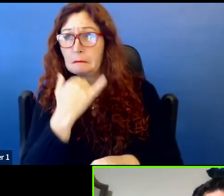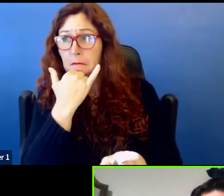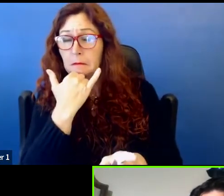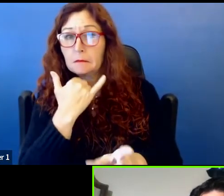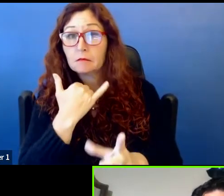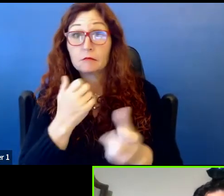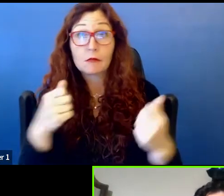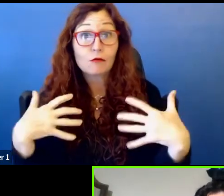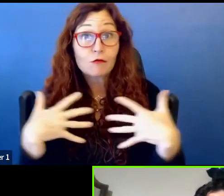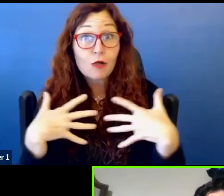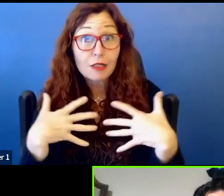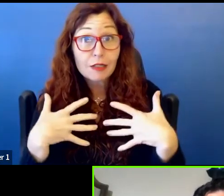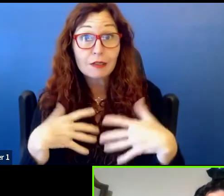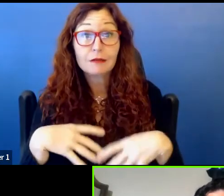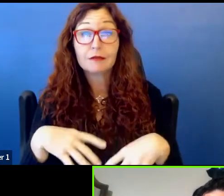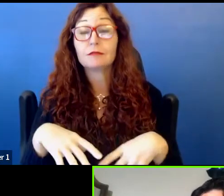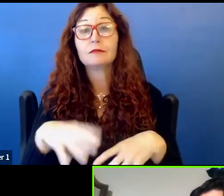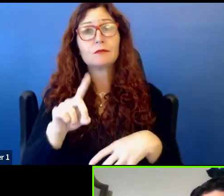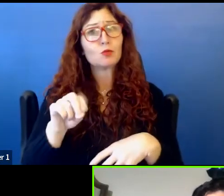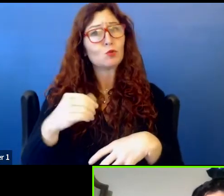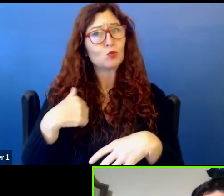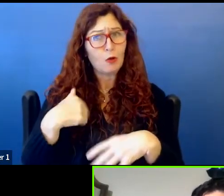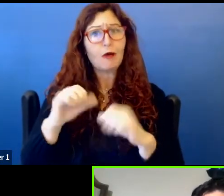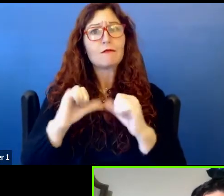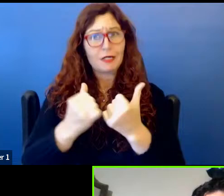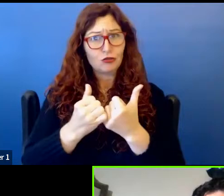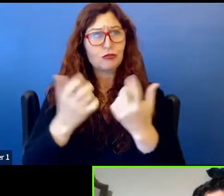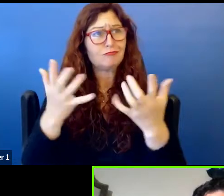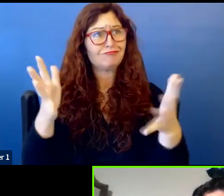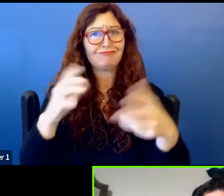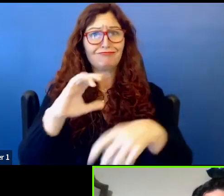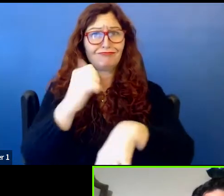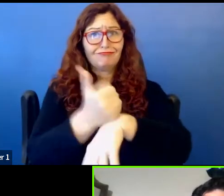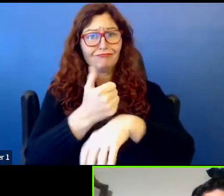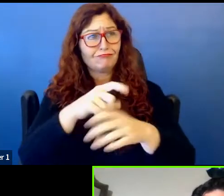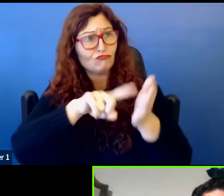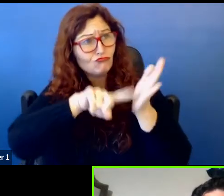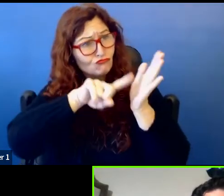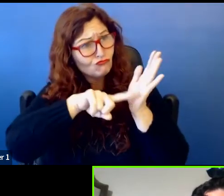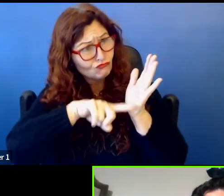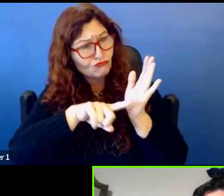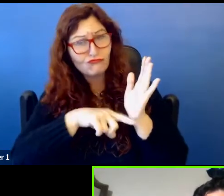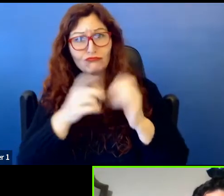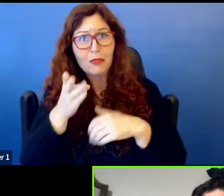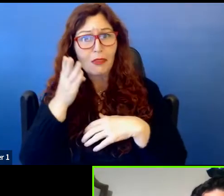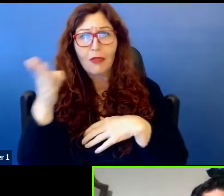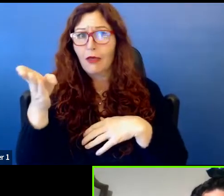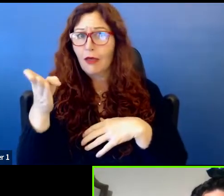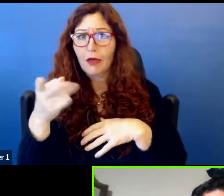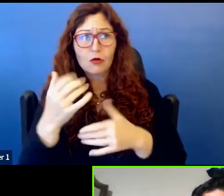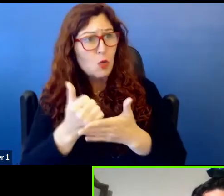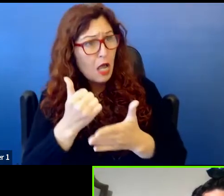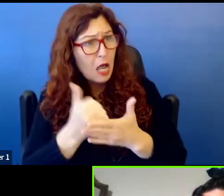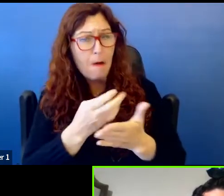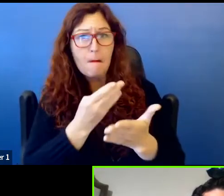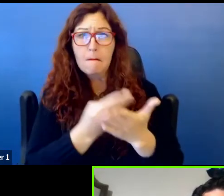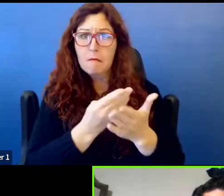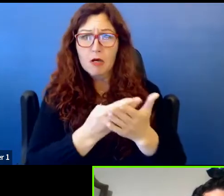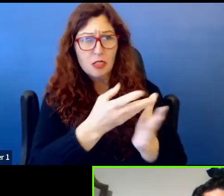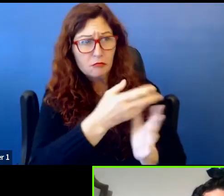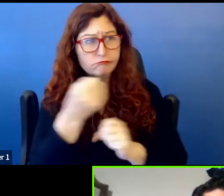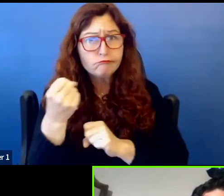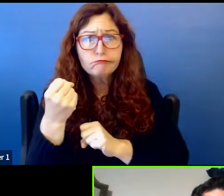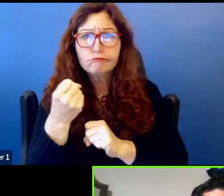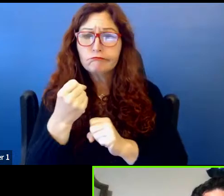been talking about how there are agencies set up to help investigate these cases and uh you know to help recover wages and things like that